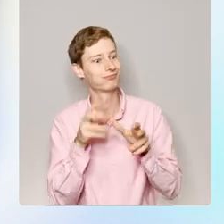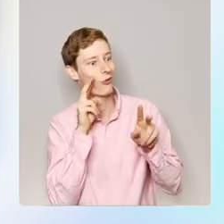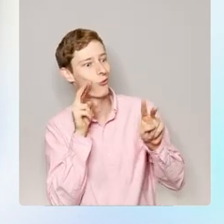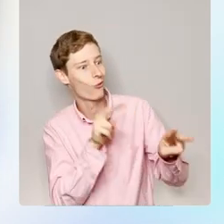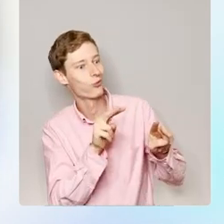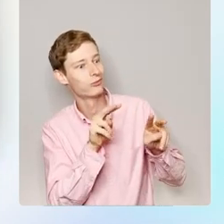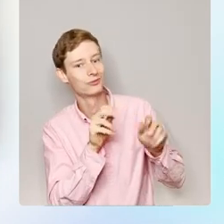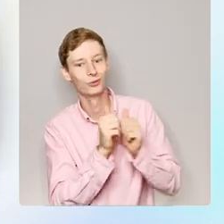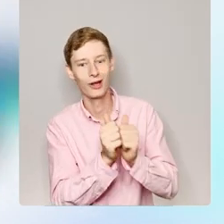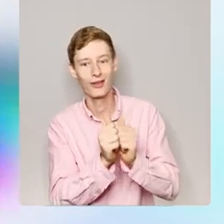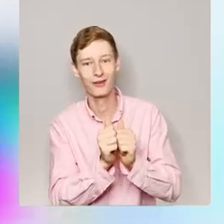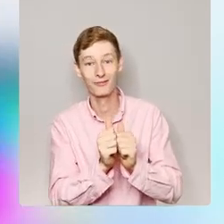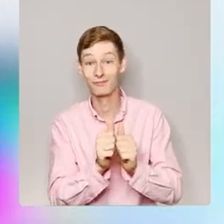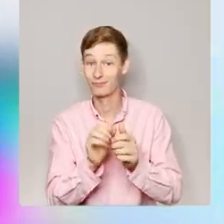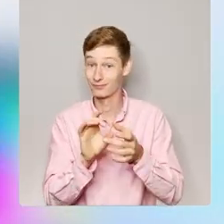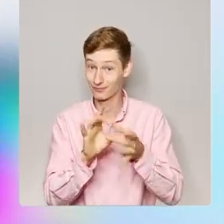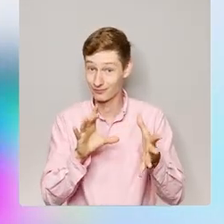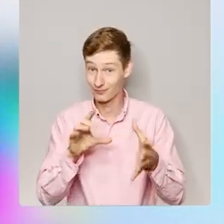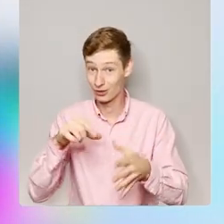Quest later this year.